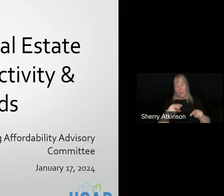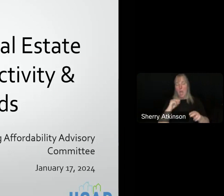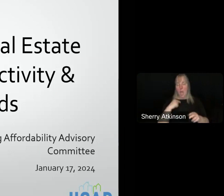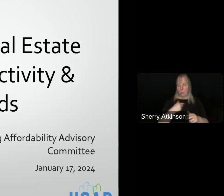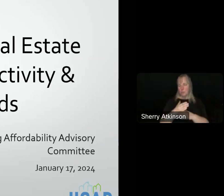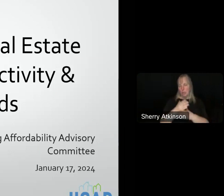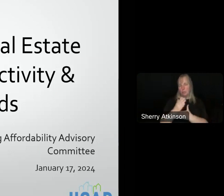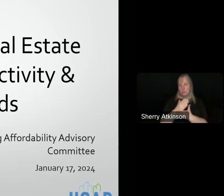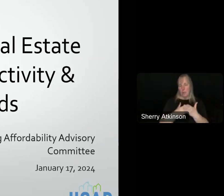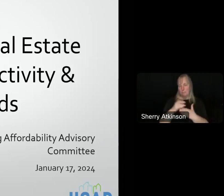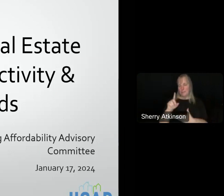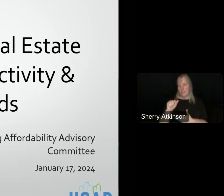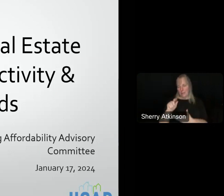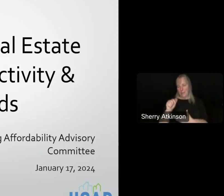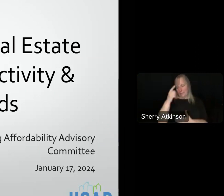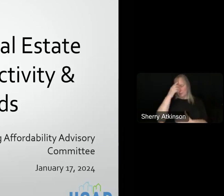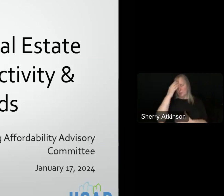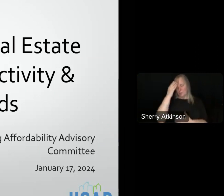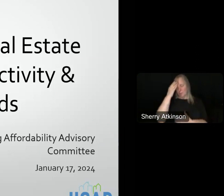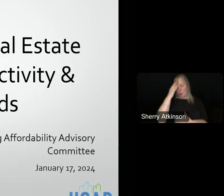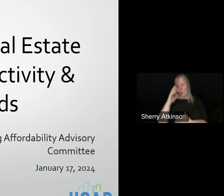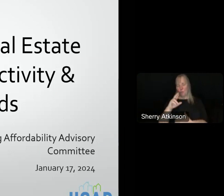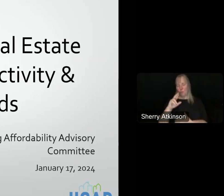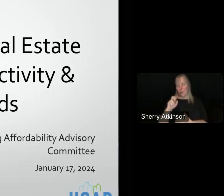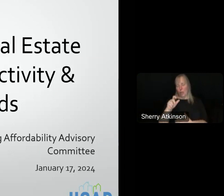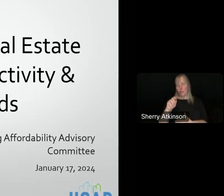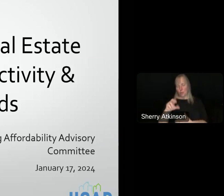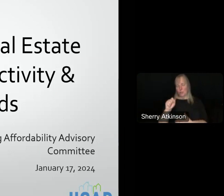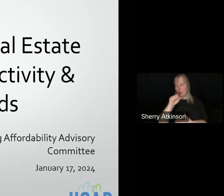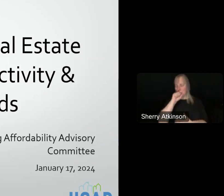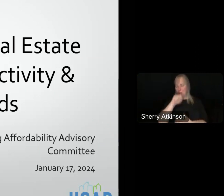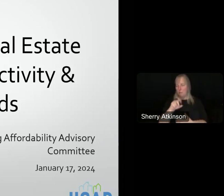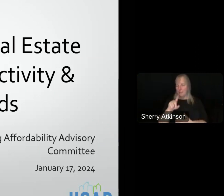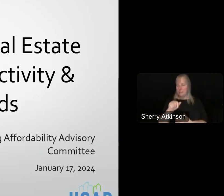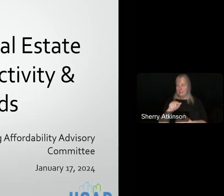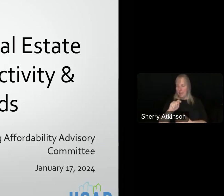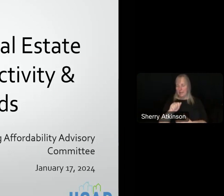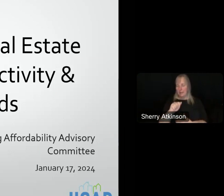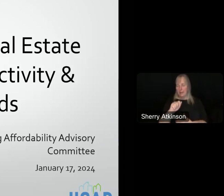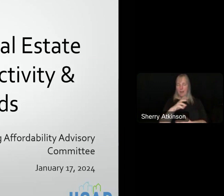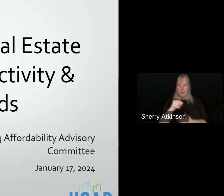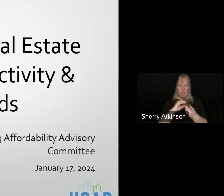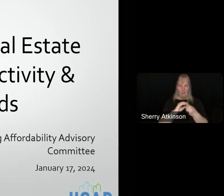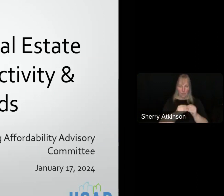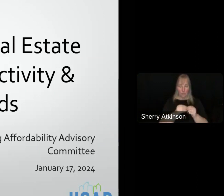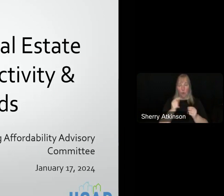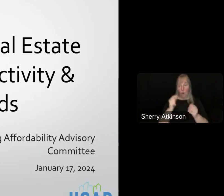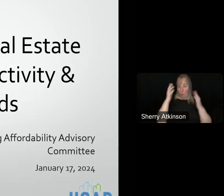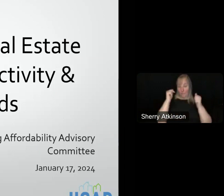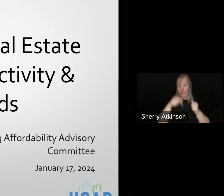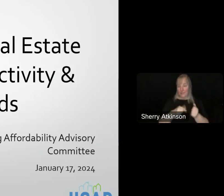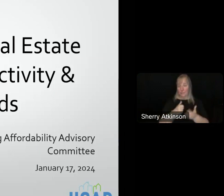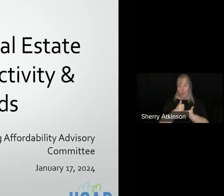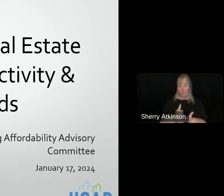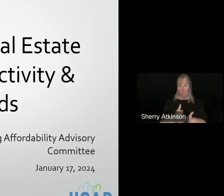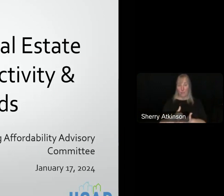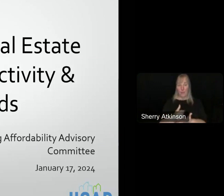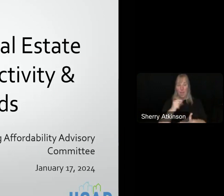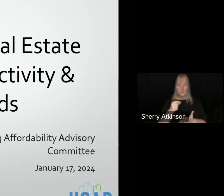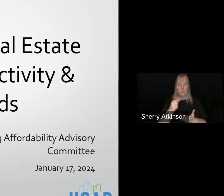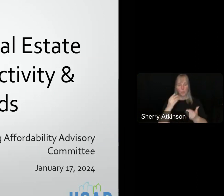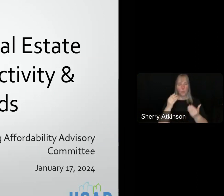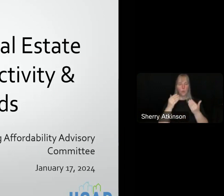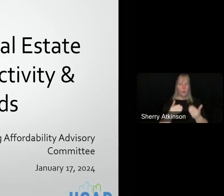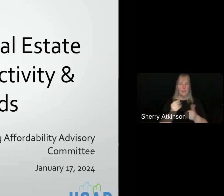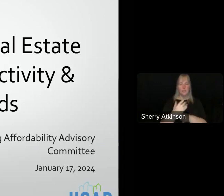course, realtors love data. We love data and numbers. And so I hope this is helpful. And so let's just go ahead and just kind